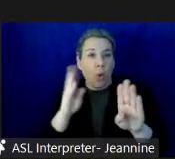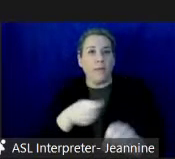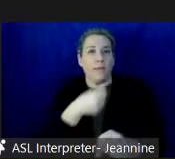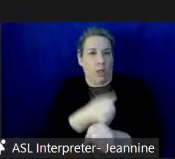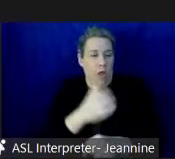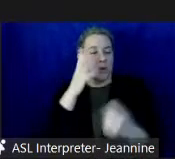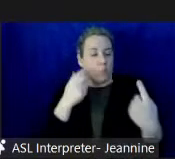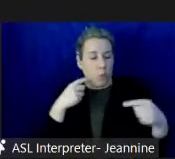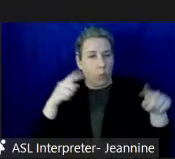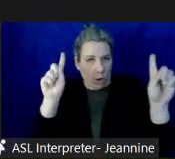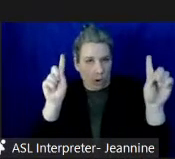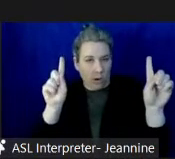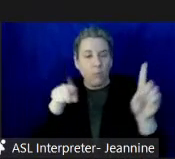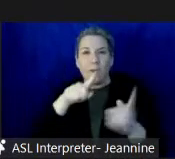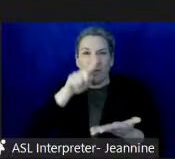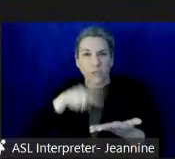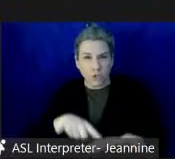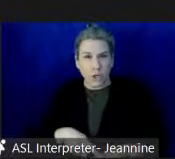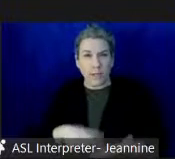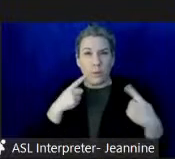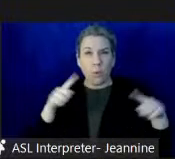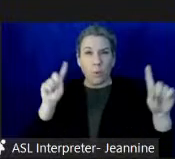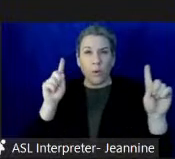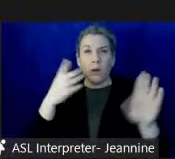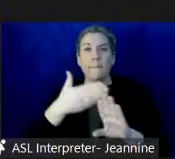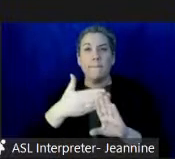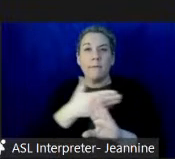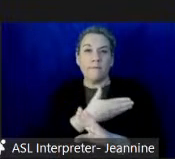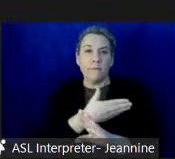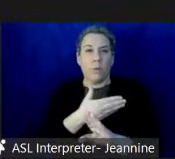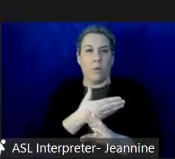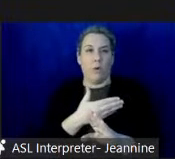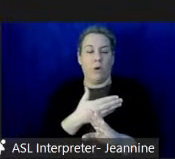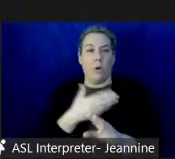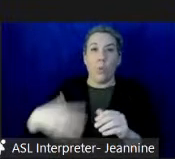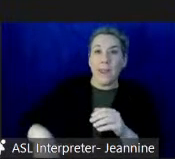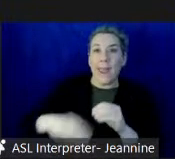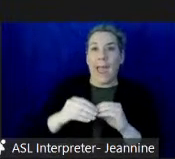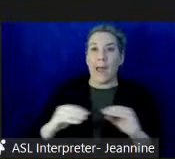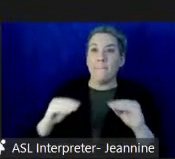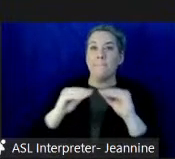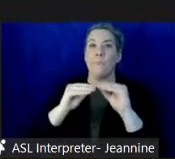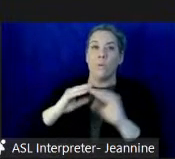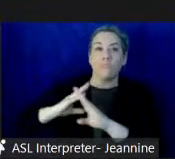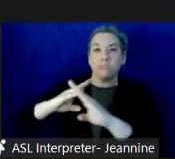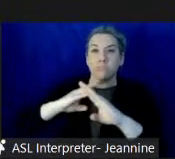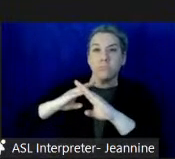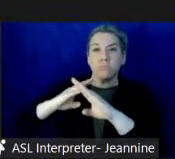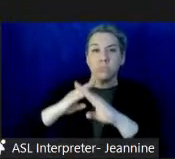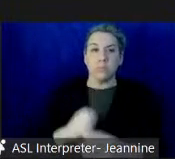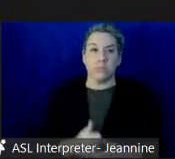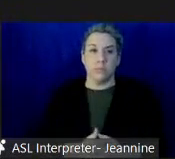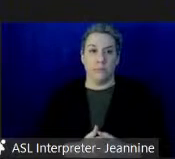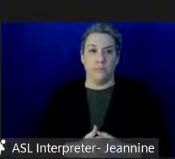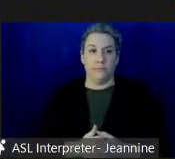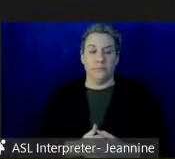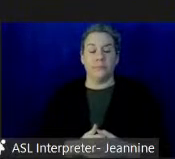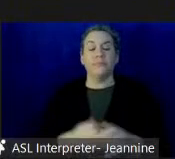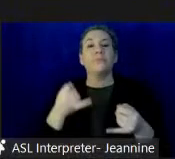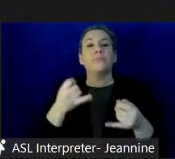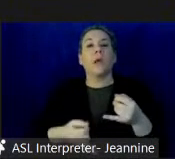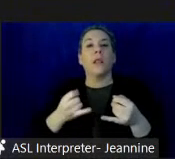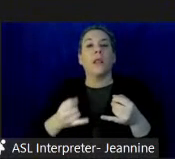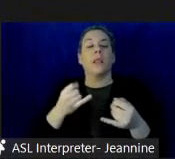have to verify that those systems are going to work before we add additional components onto our door spaces. Okay, last component on